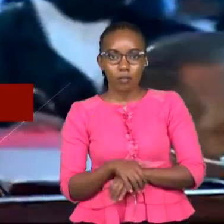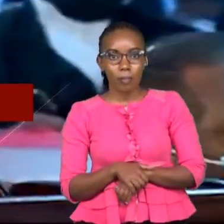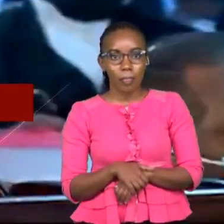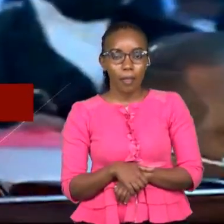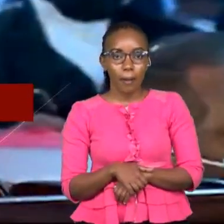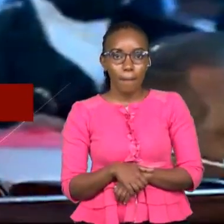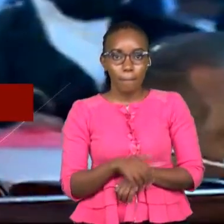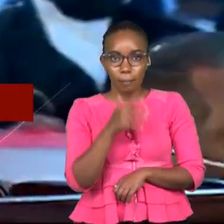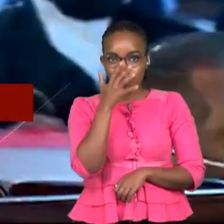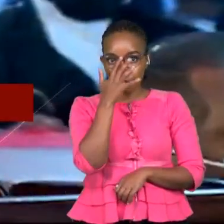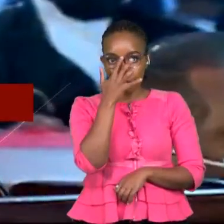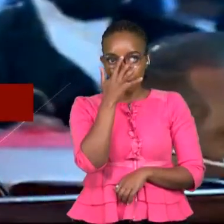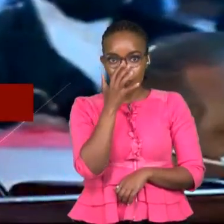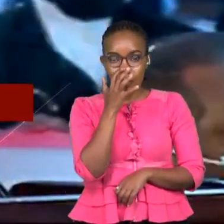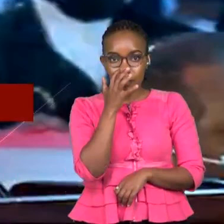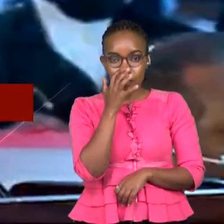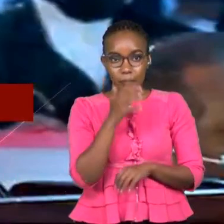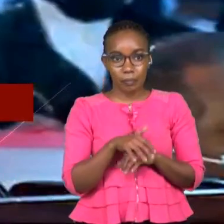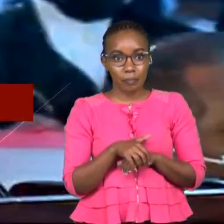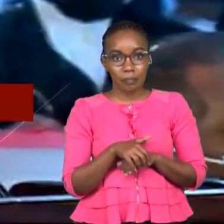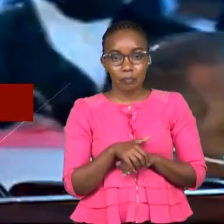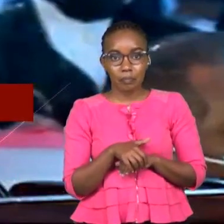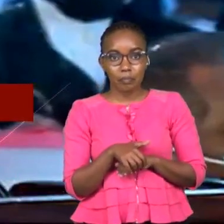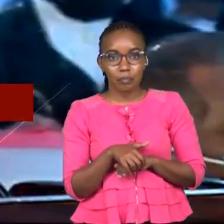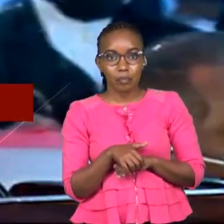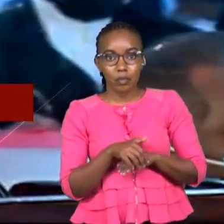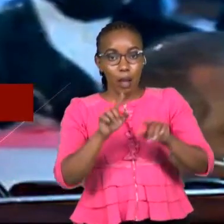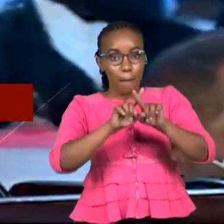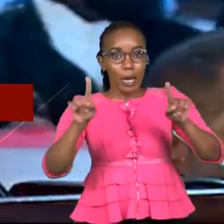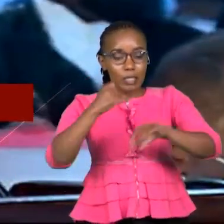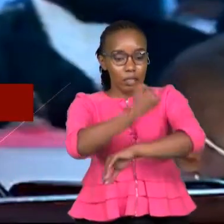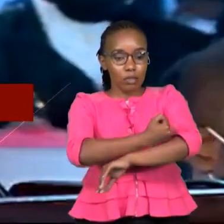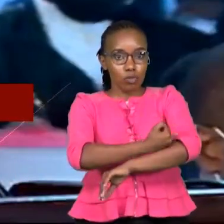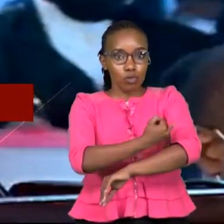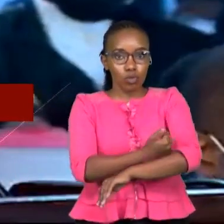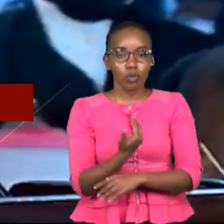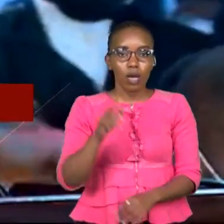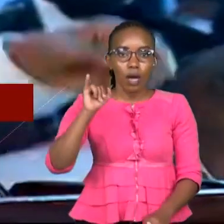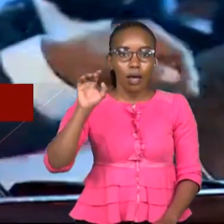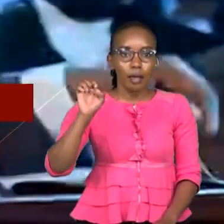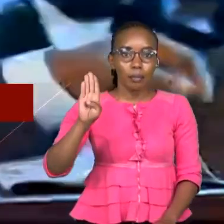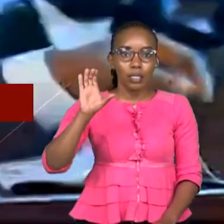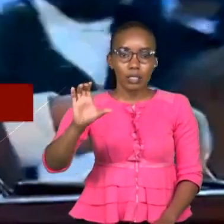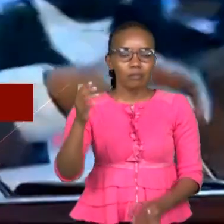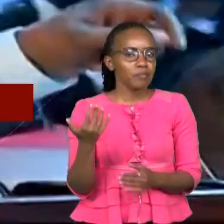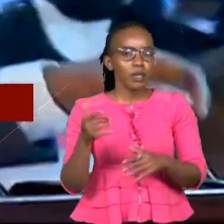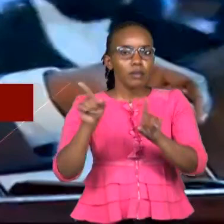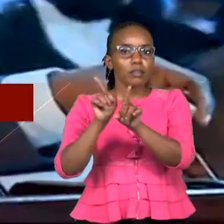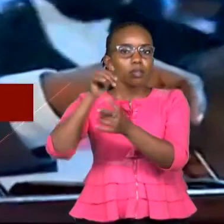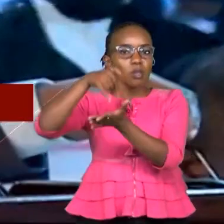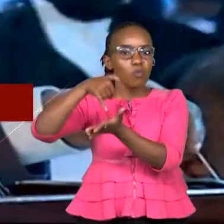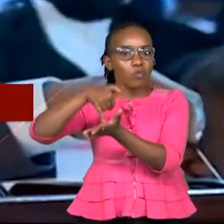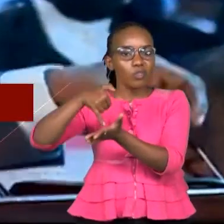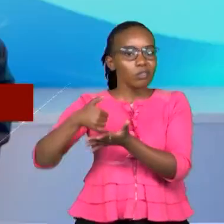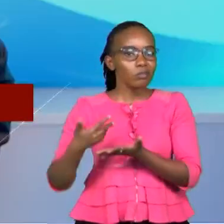Unfortunately, for such an important institution of the state like IBC to be dragged into this